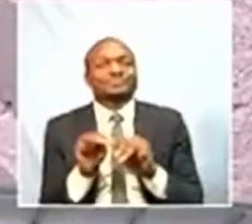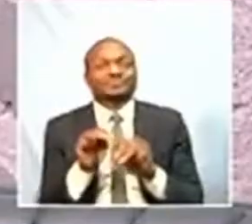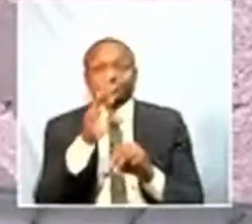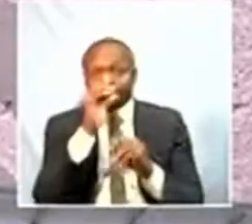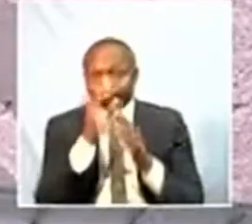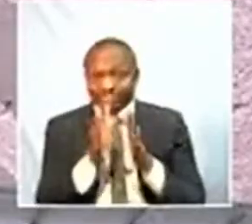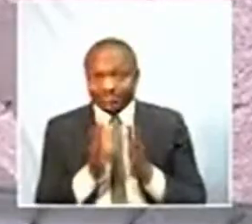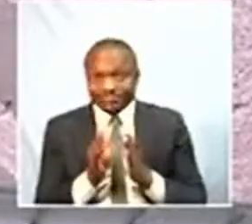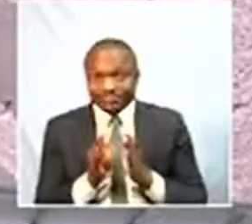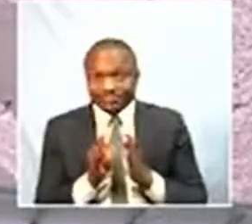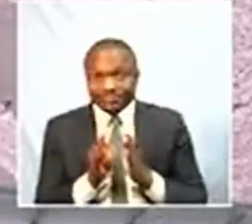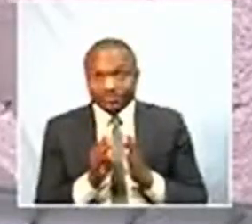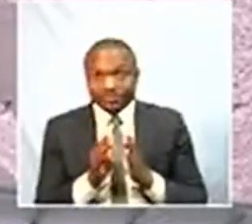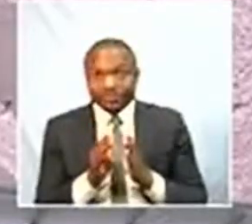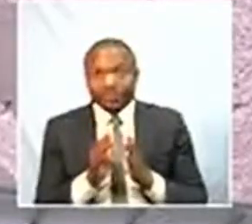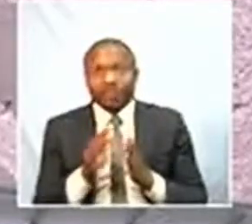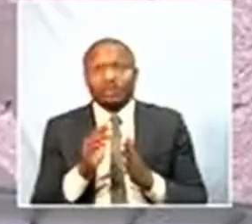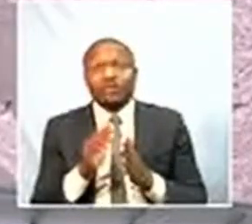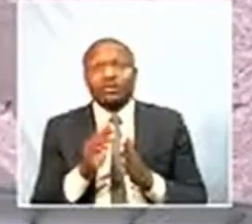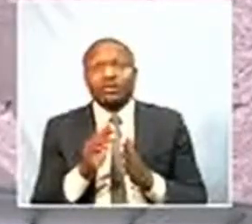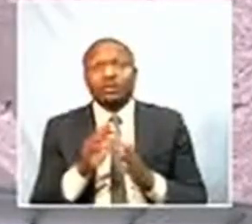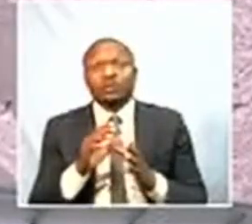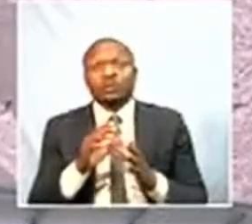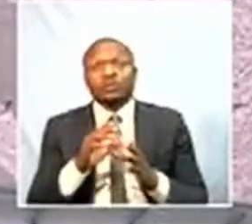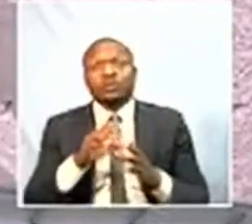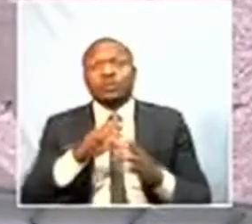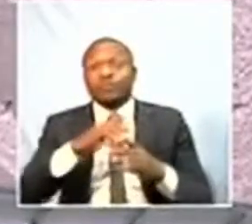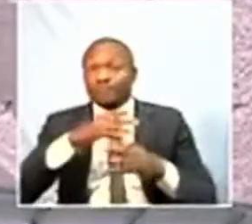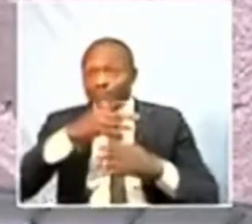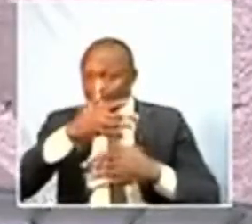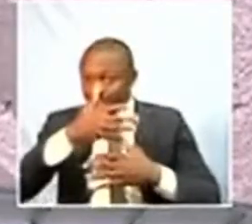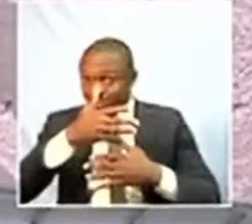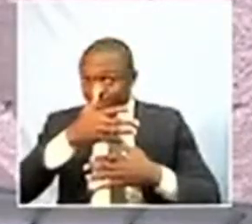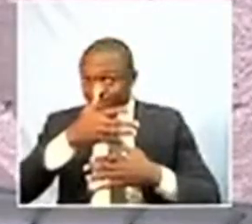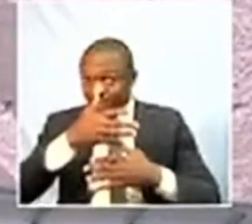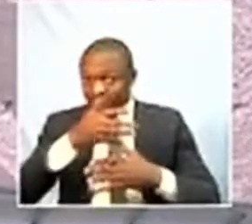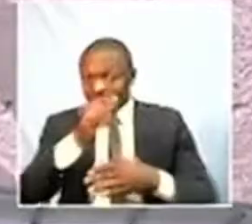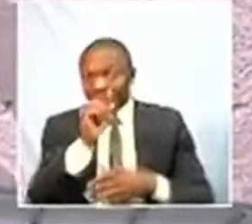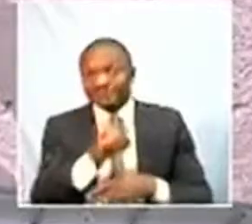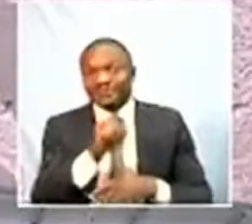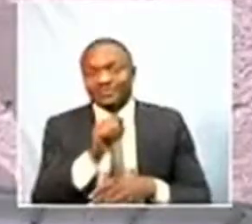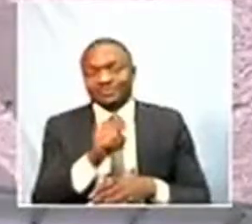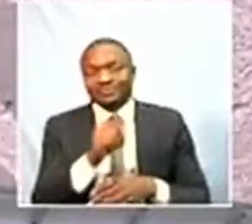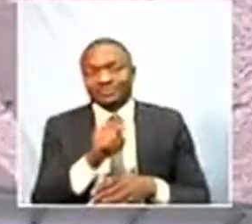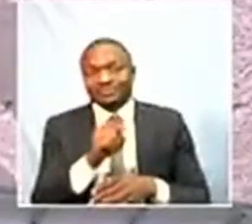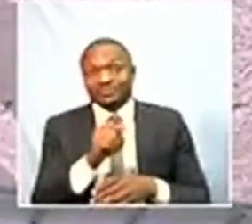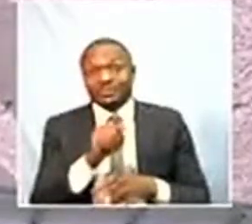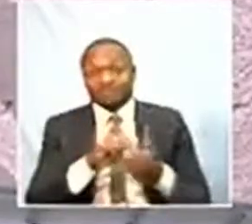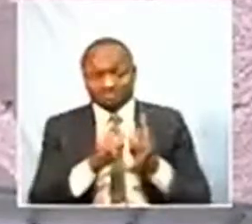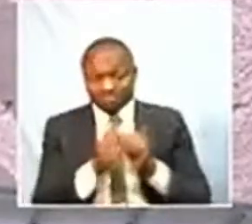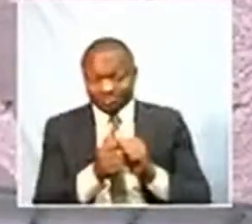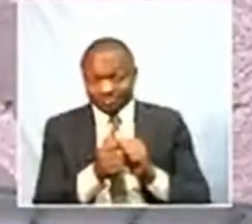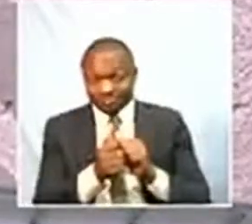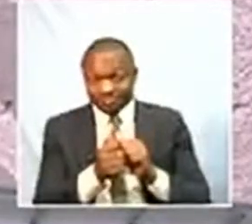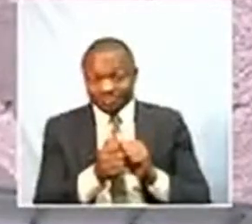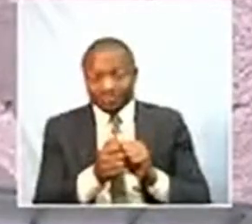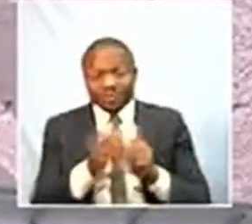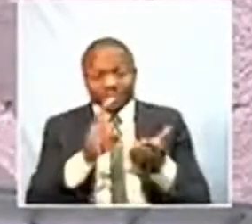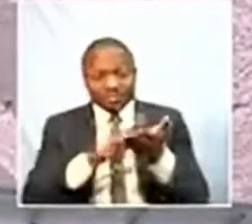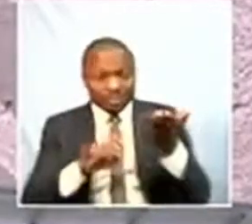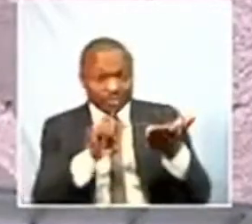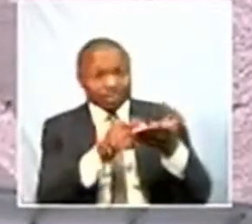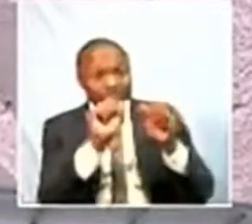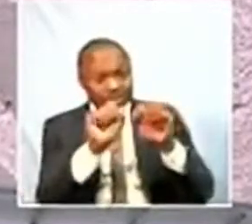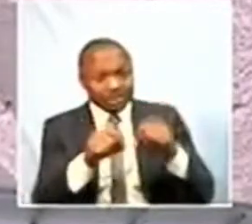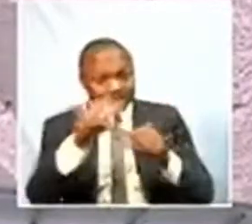Speaker, plastic waste management is the processing, collection, and disposal of plastic waste. Madam Speaker, I believe this can